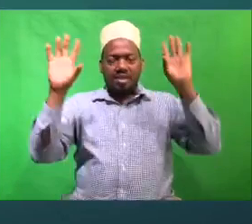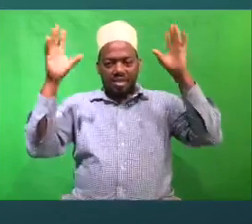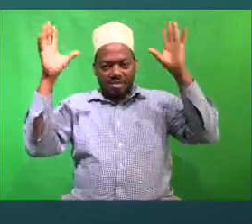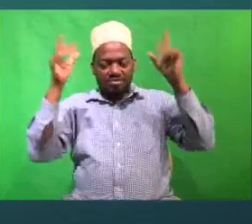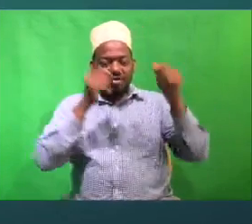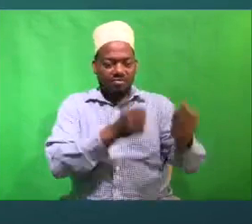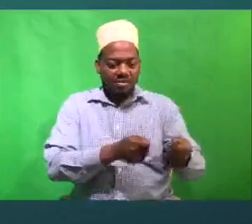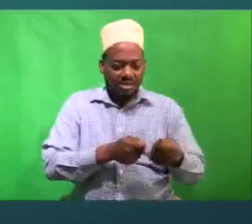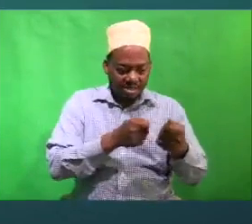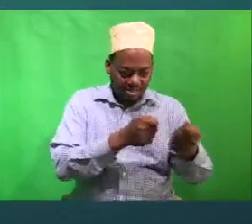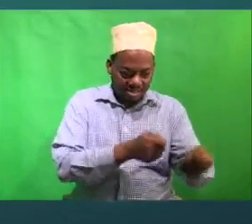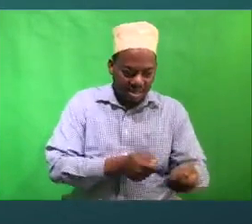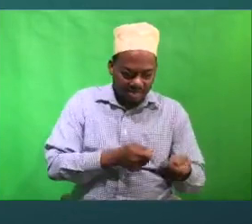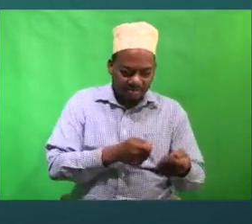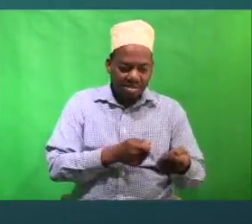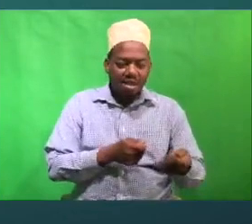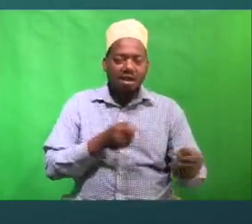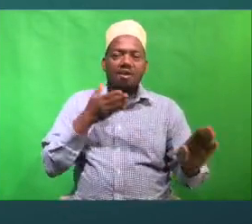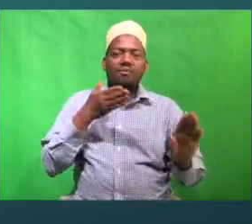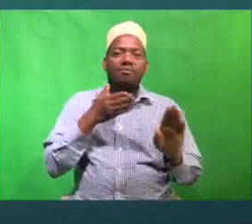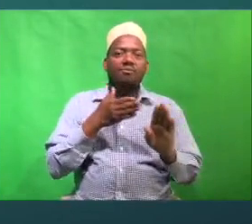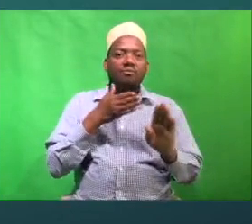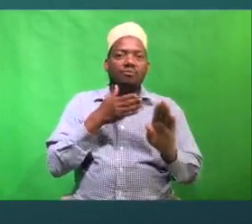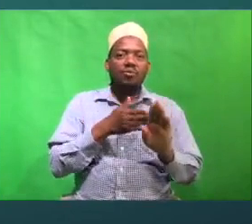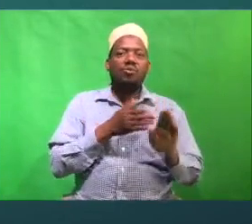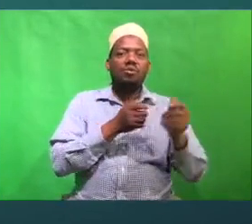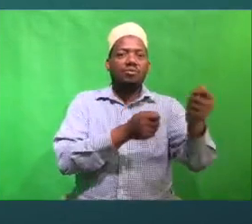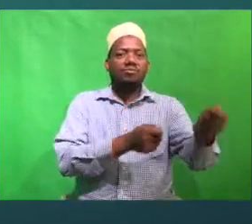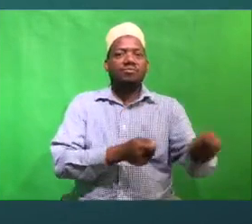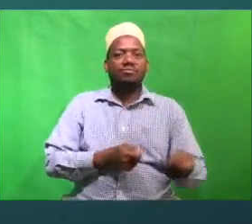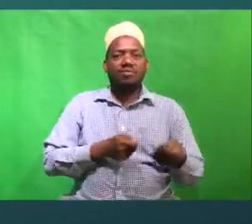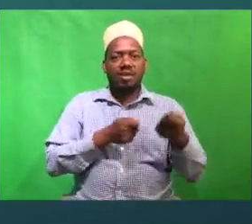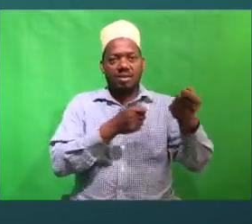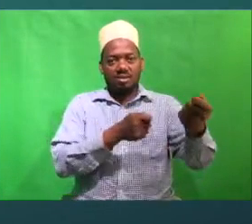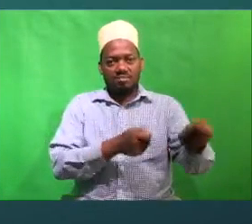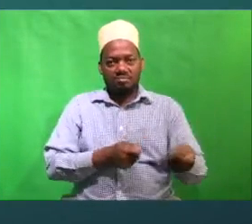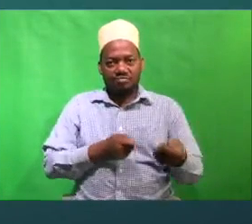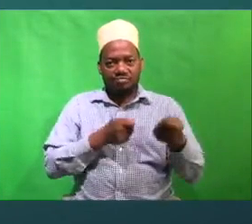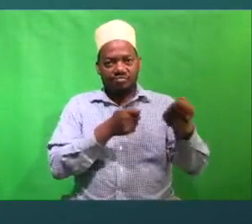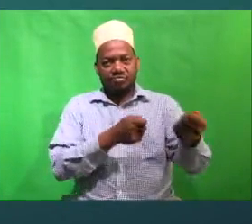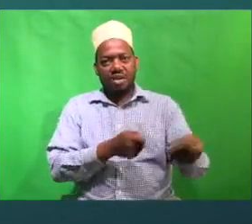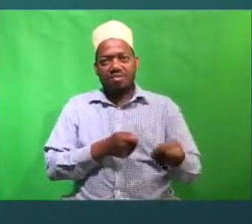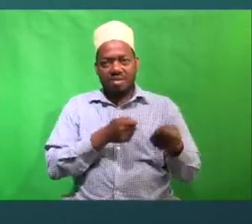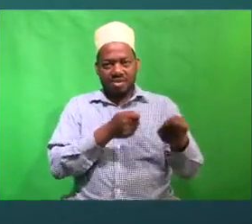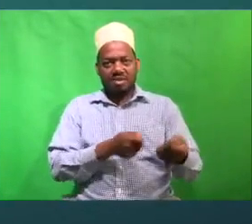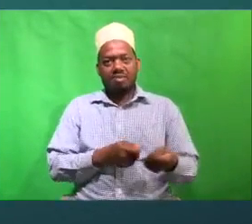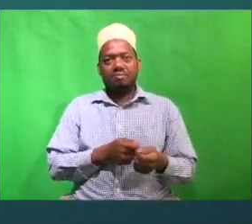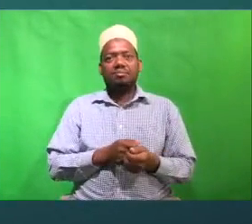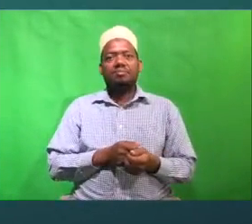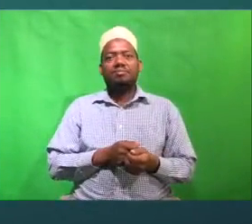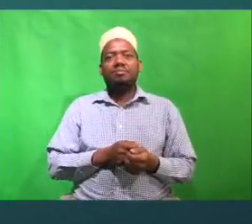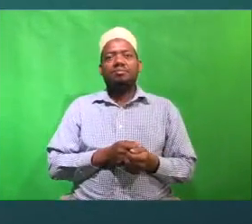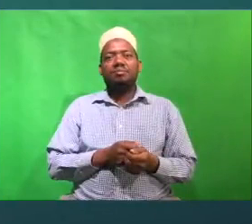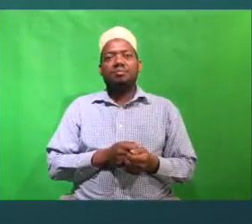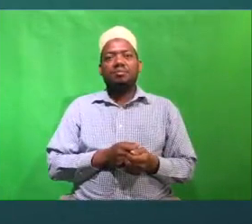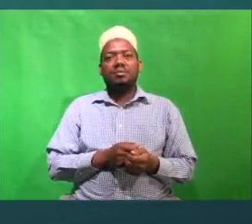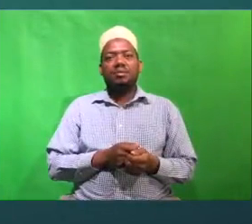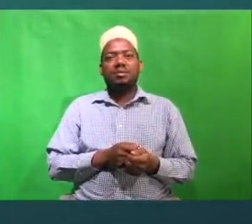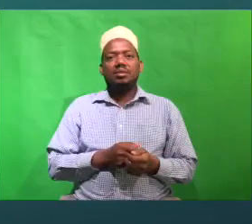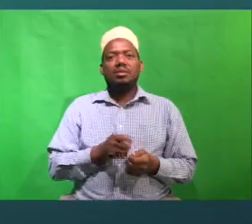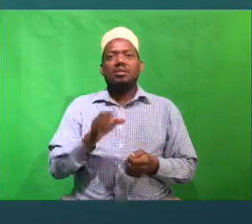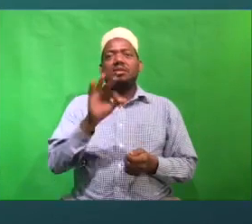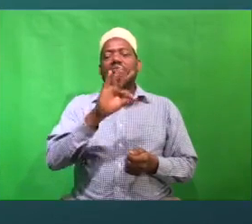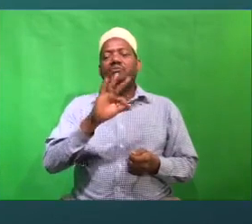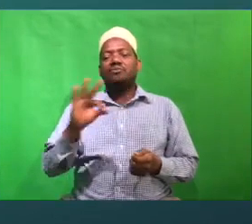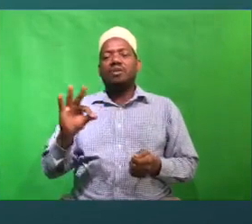live in the village to follow in farming activities. Very good, Moses. Now let's examine the